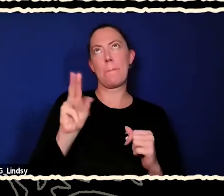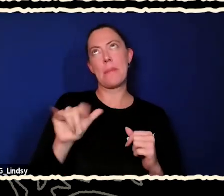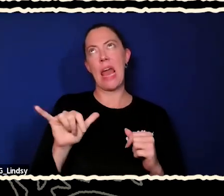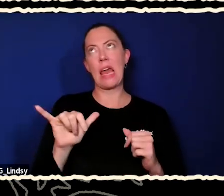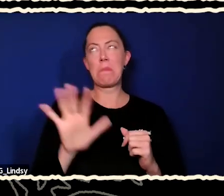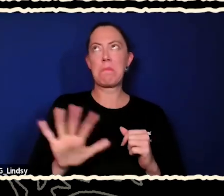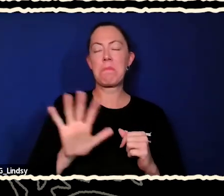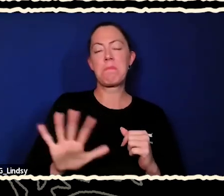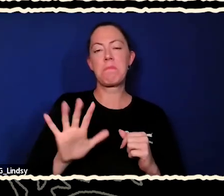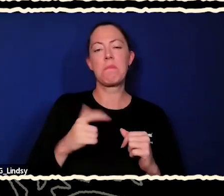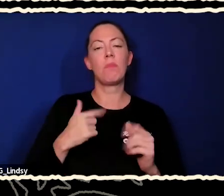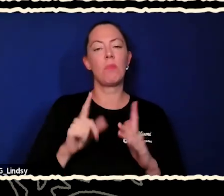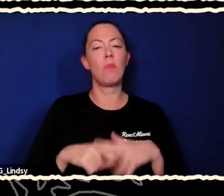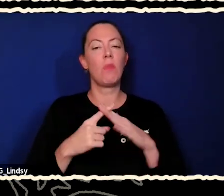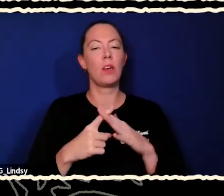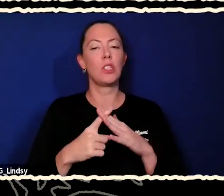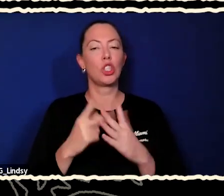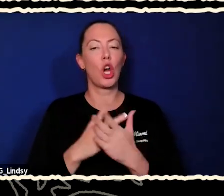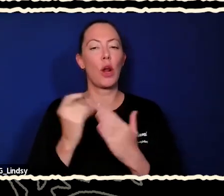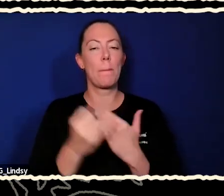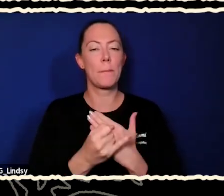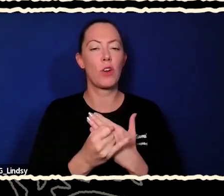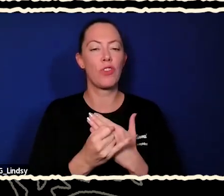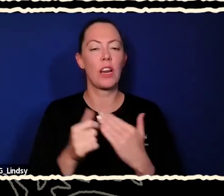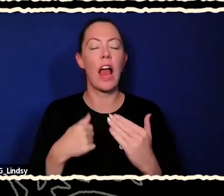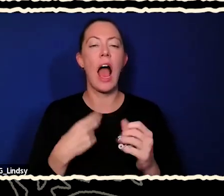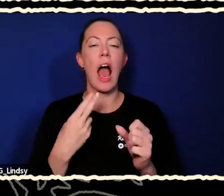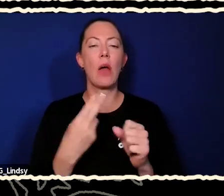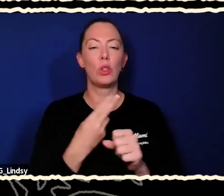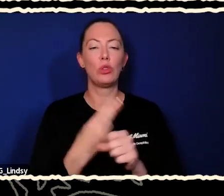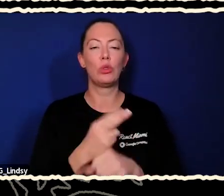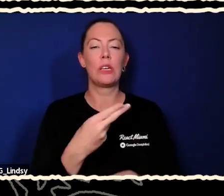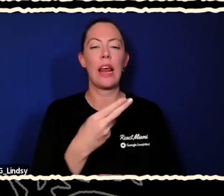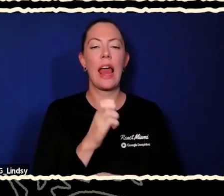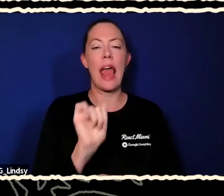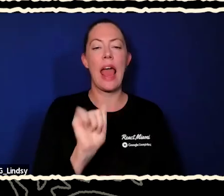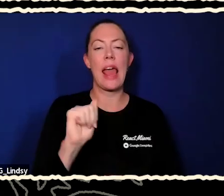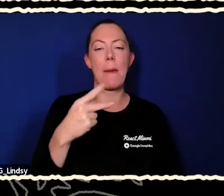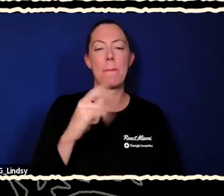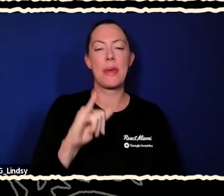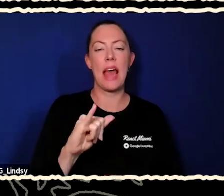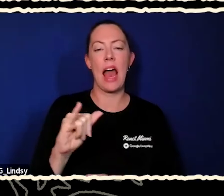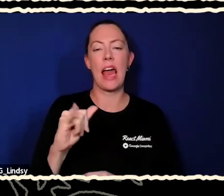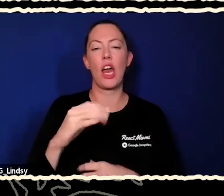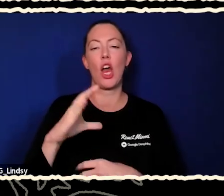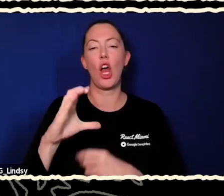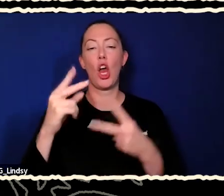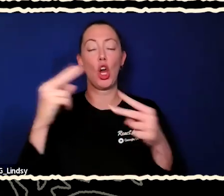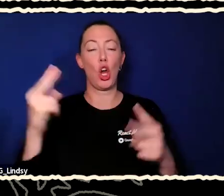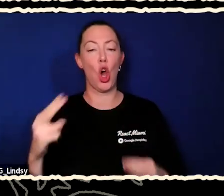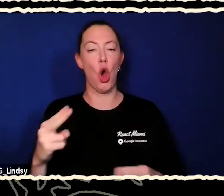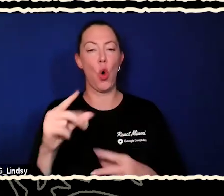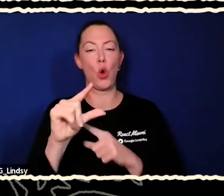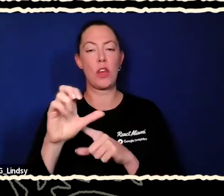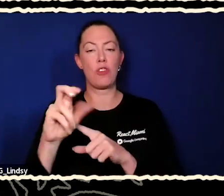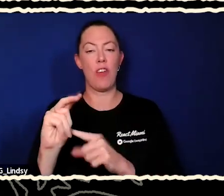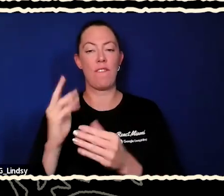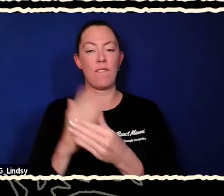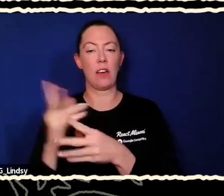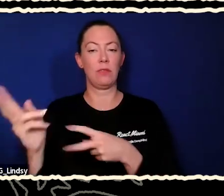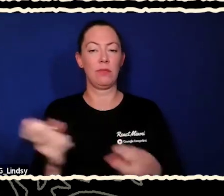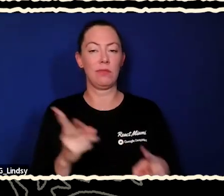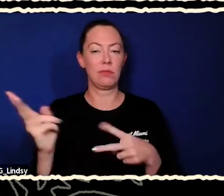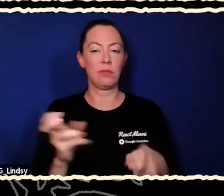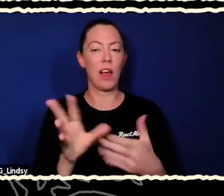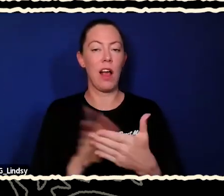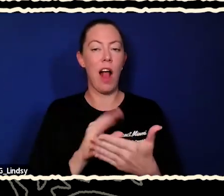when I started the project, I was dragging HeyAPI CodeGen files and copying and pasting save prompts into the AI helper window